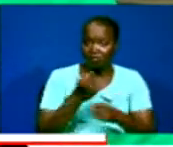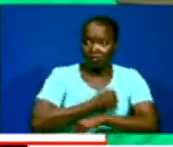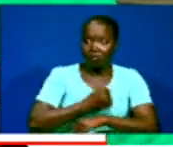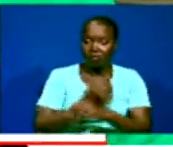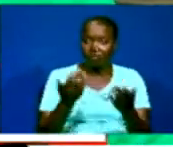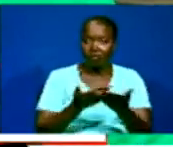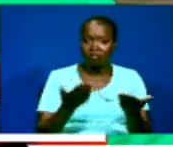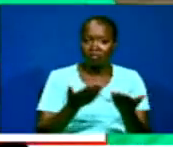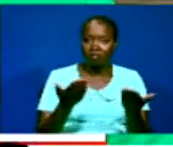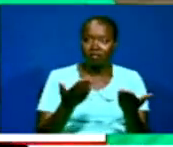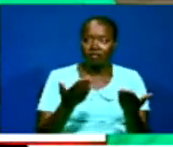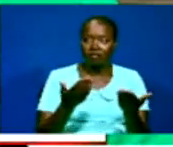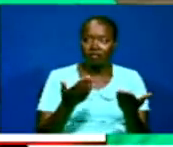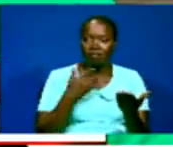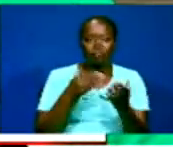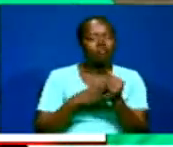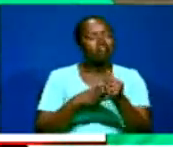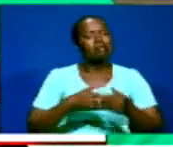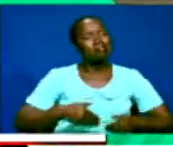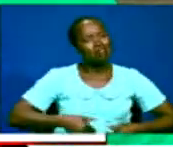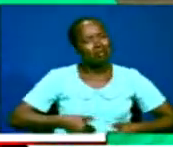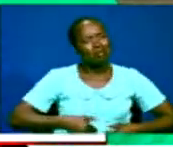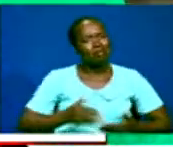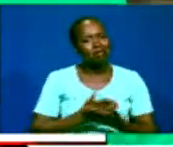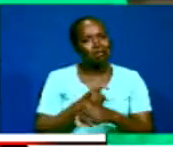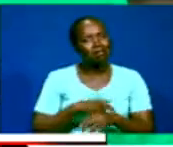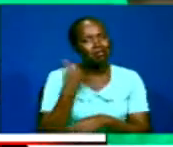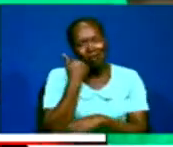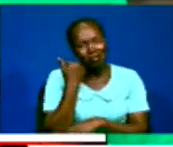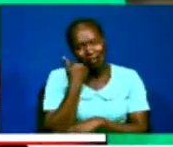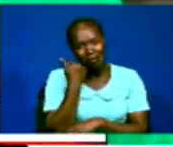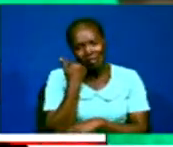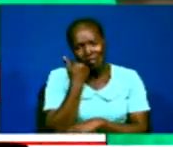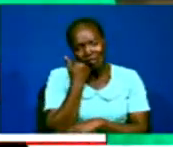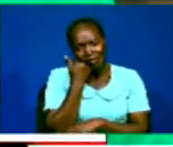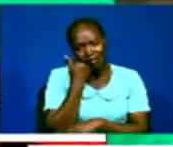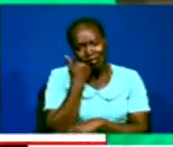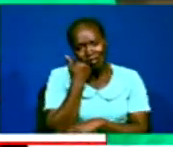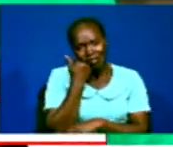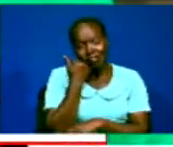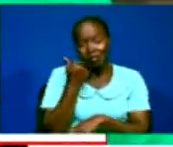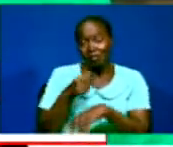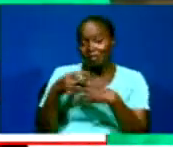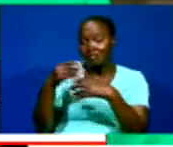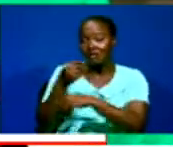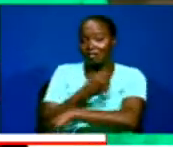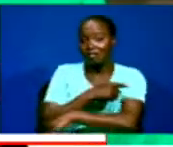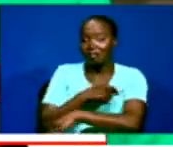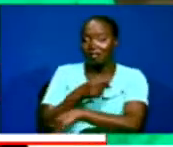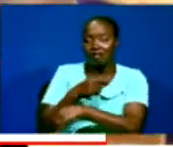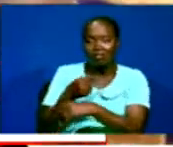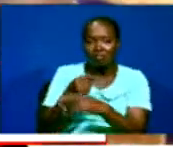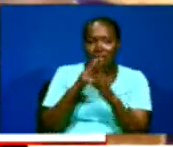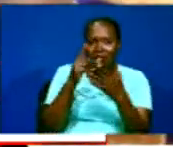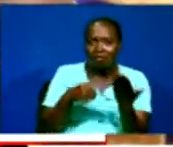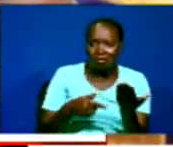was heading who are going hungry and sometimes very sick. And once we take them to hospital, you find out that